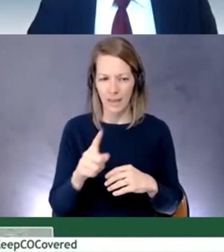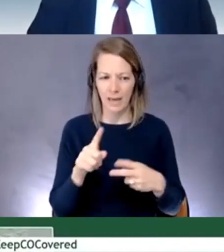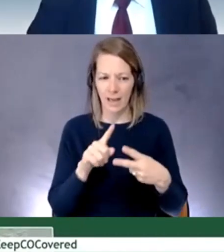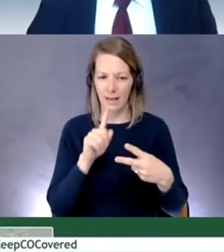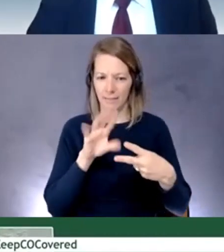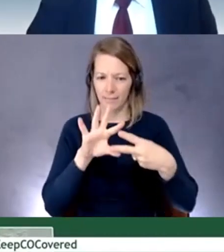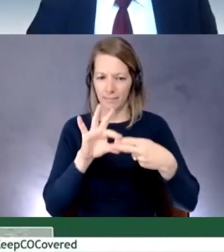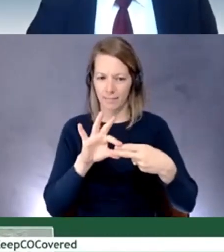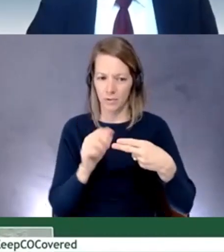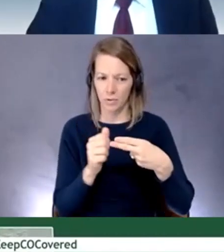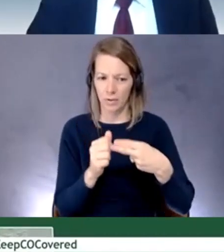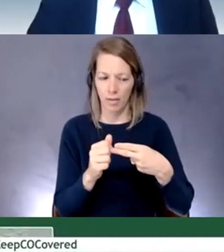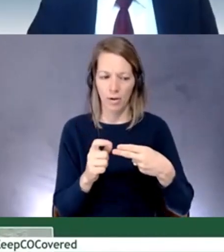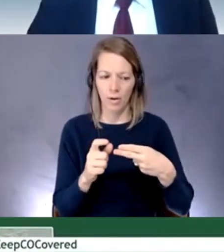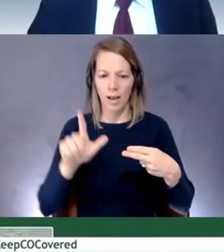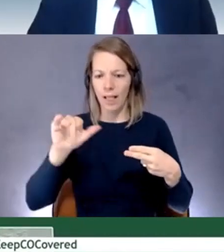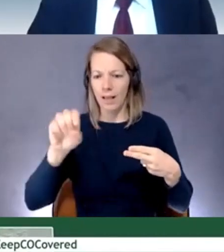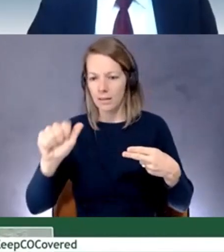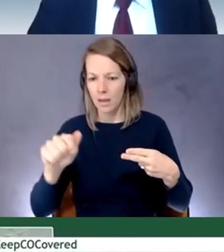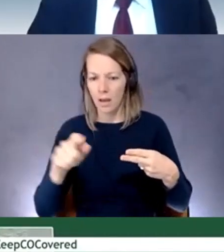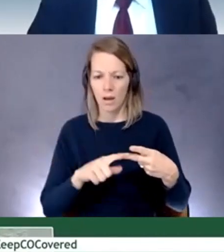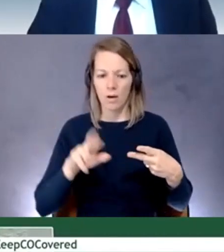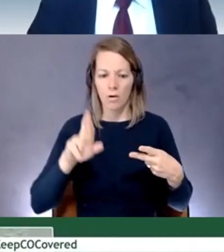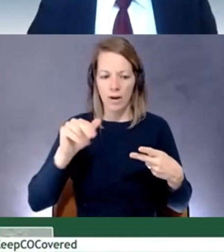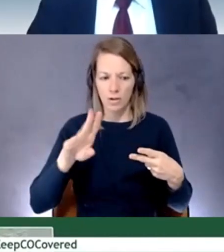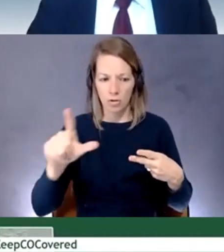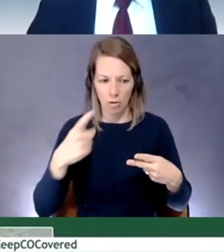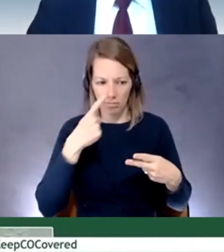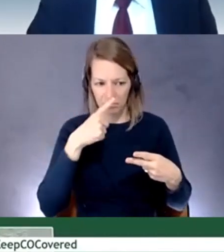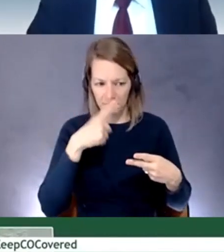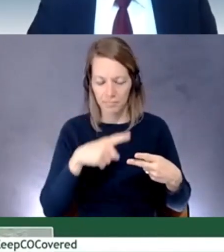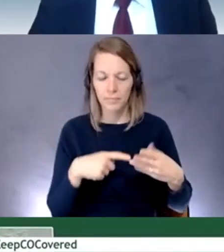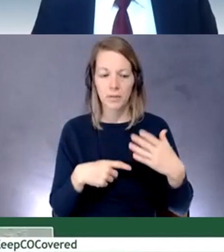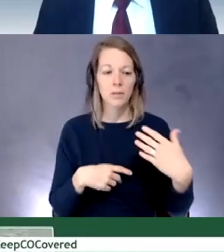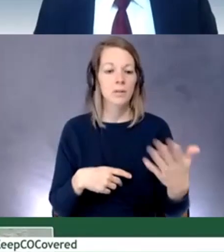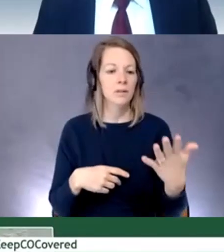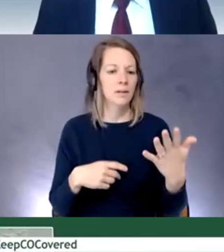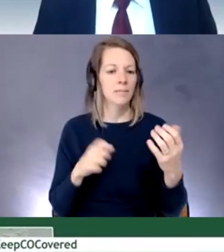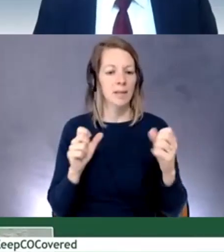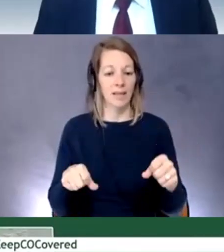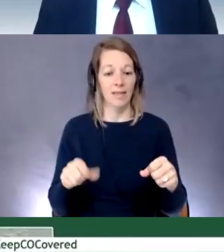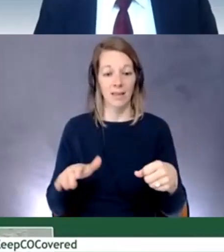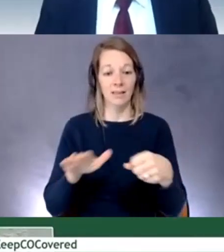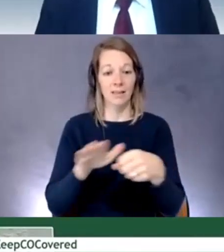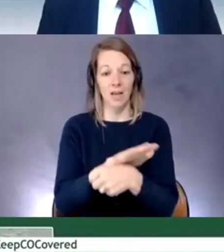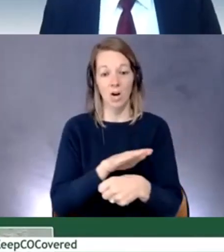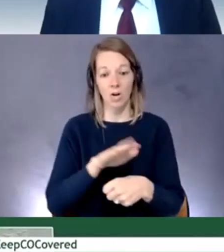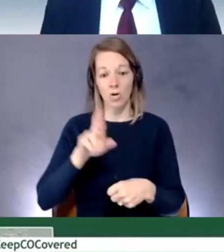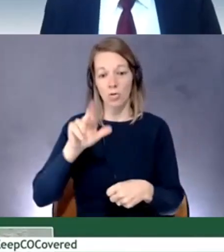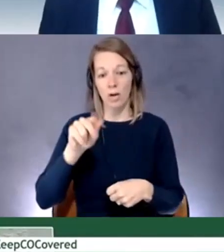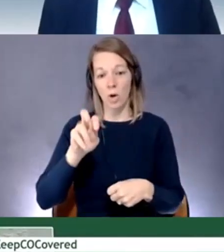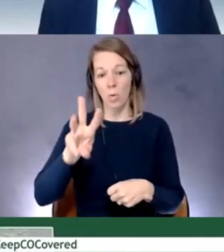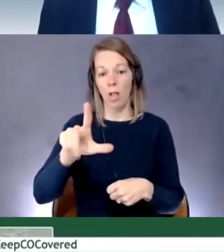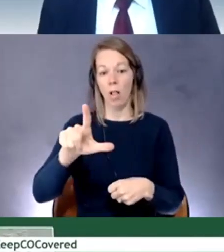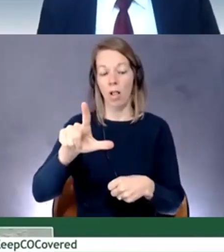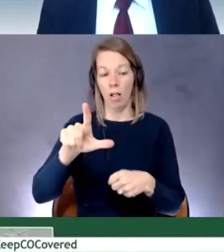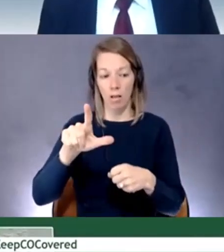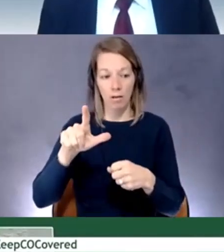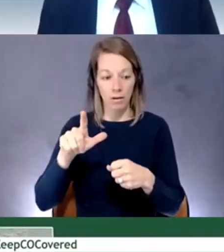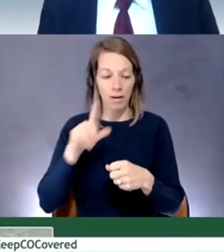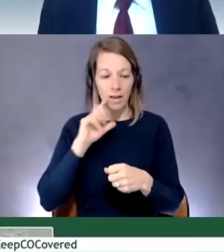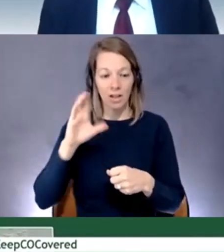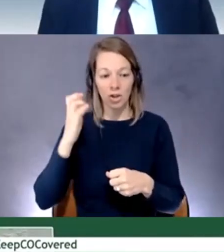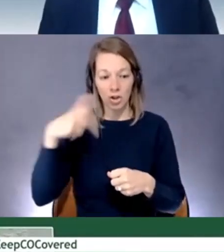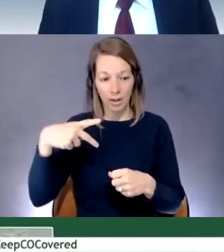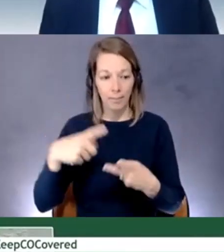up Lisa and Rachel, please. So can the entire renewal packet, when we're talking about Medicaid and CHIP renewals,